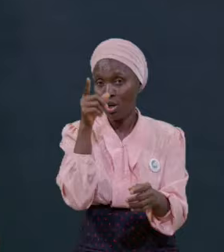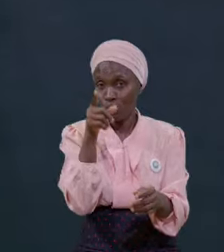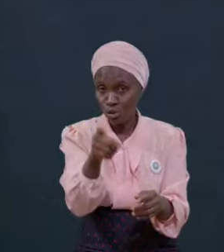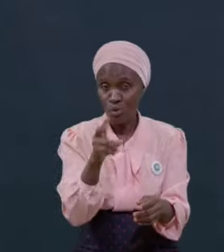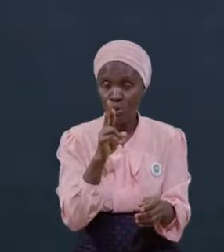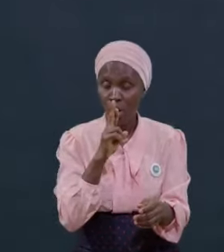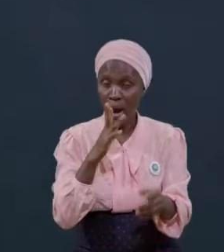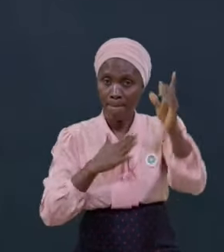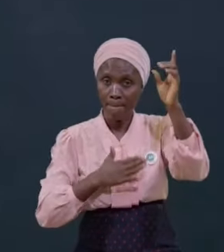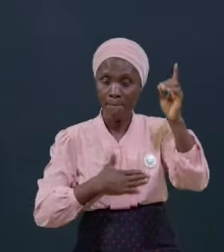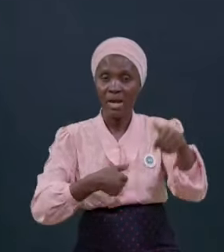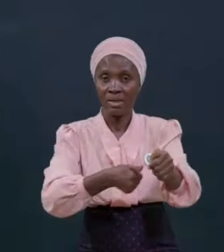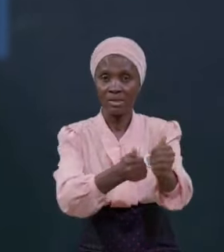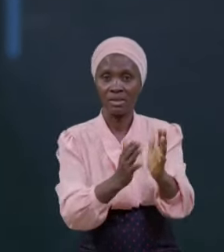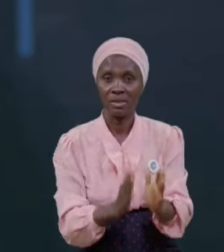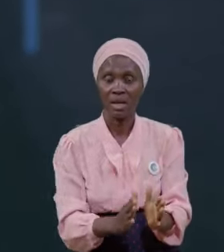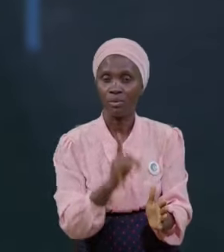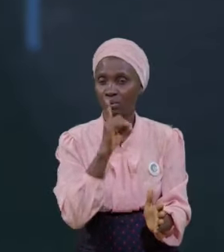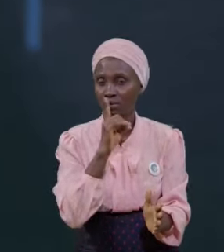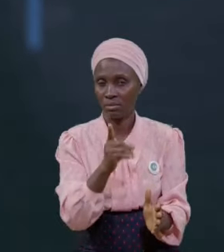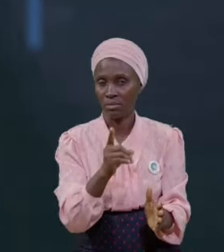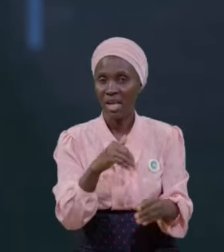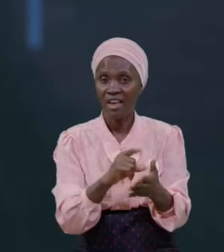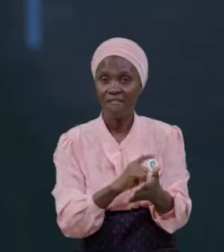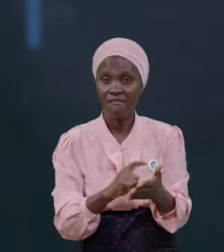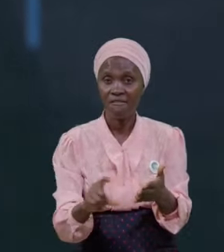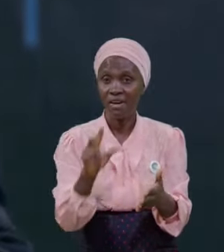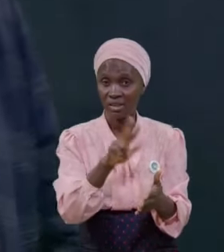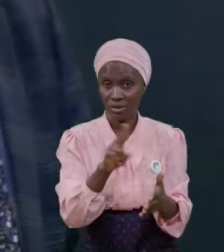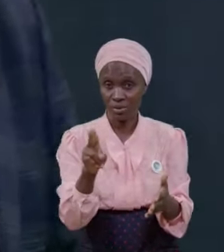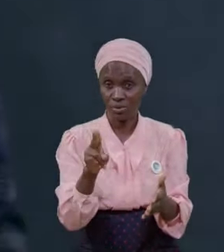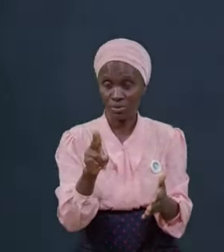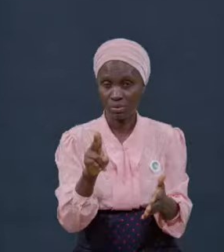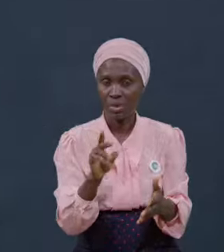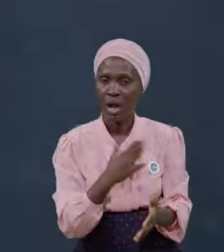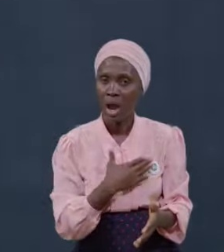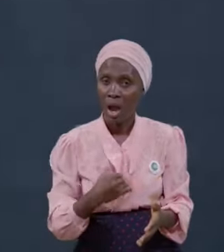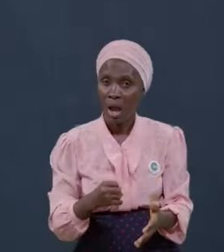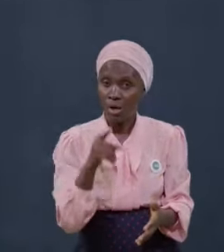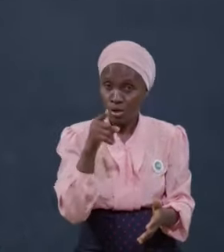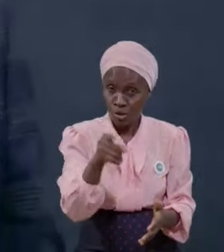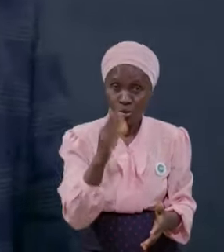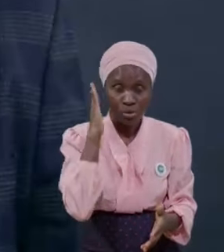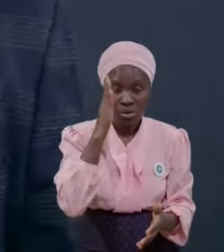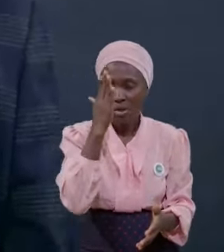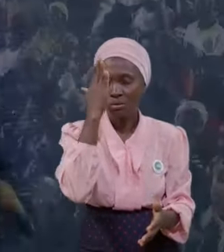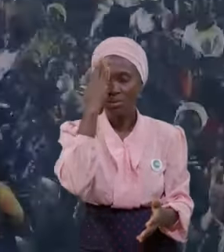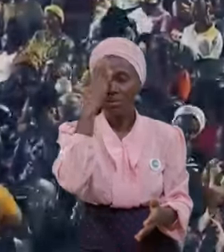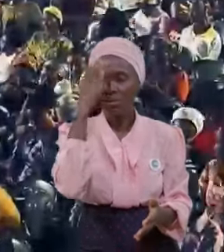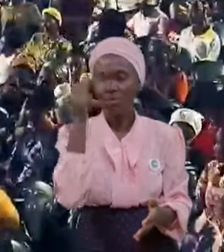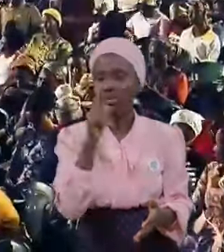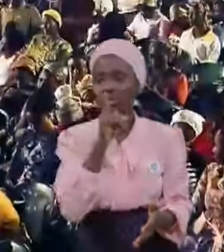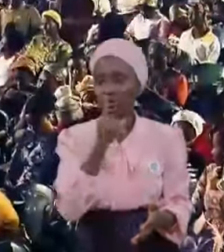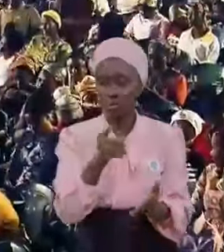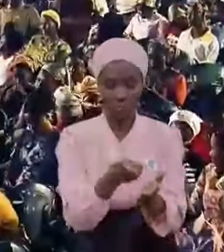verse 32, and ye shall know the truth. You shall know the truth, and the truth shall make you free.